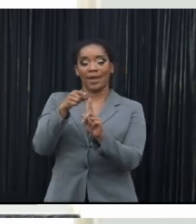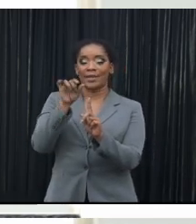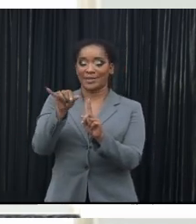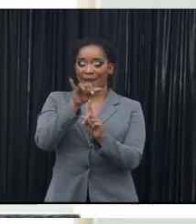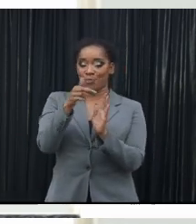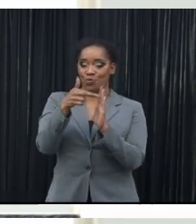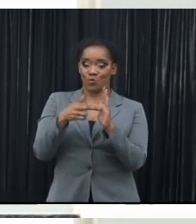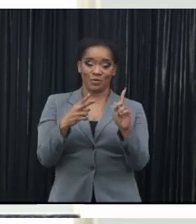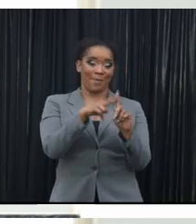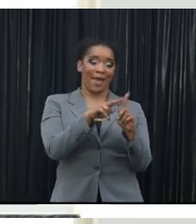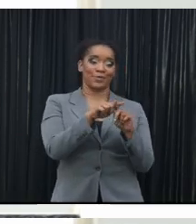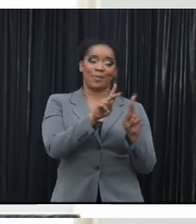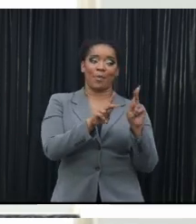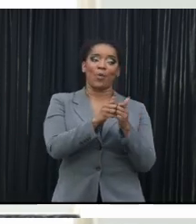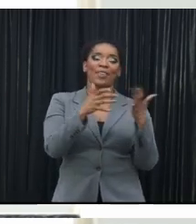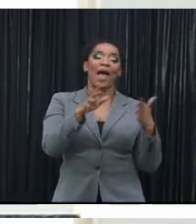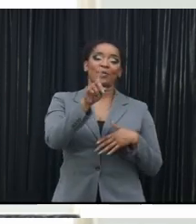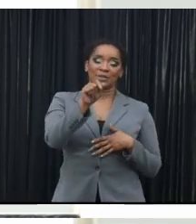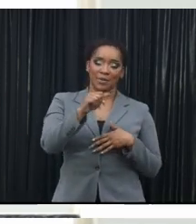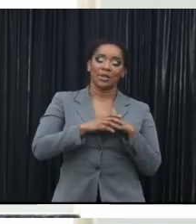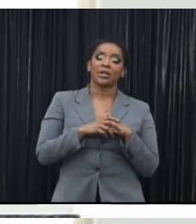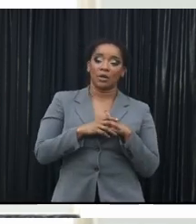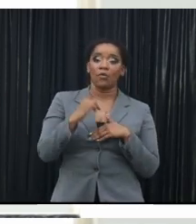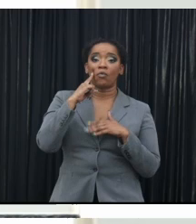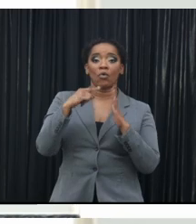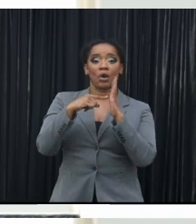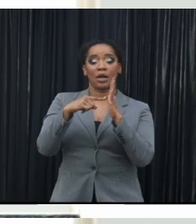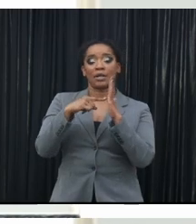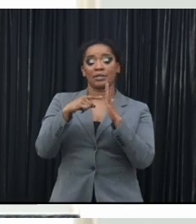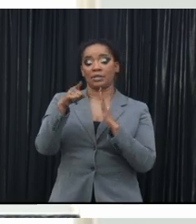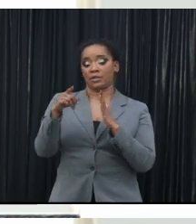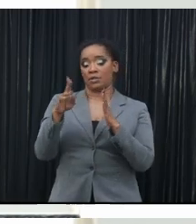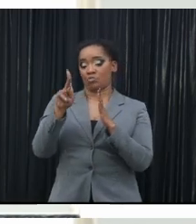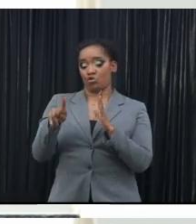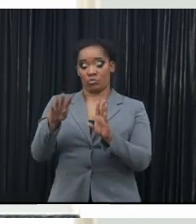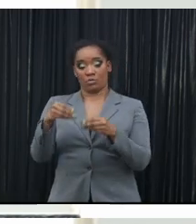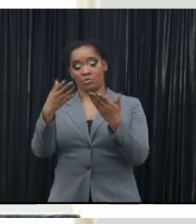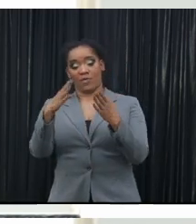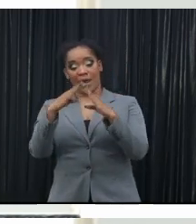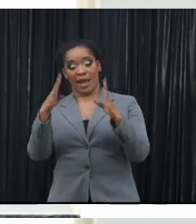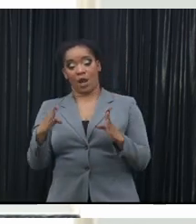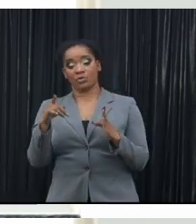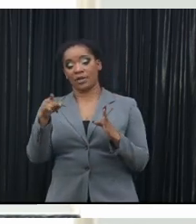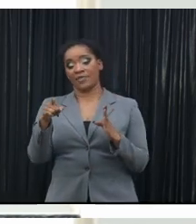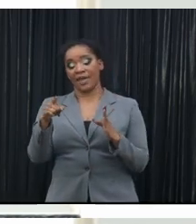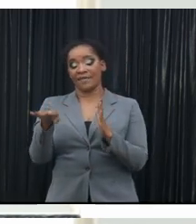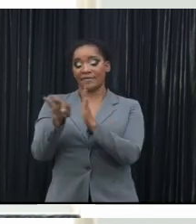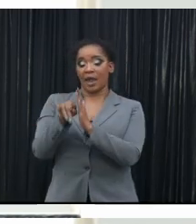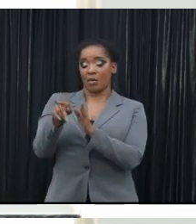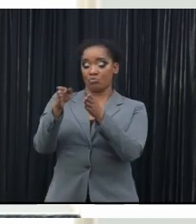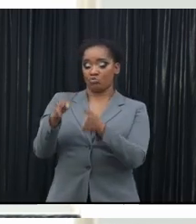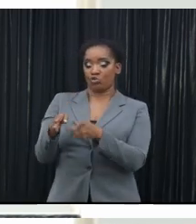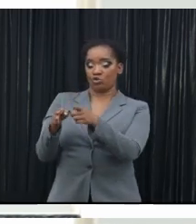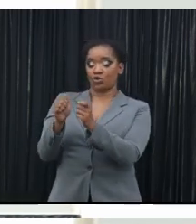of disability. So for instance, if a housing provider finds a person with a